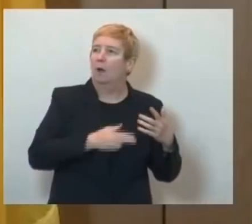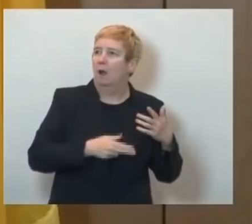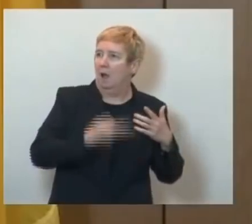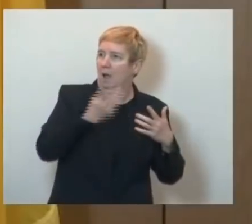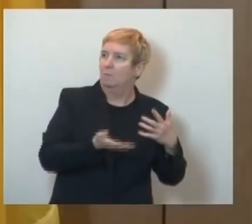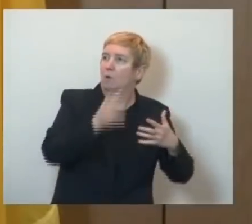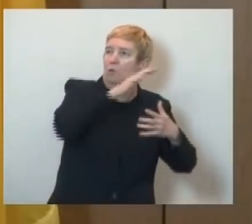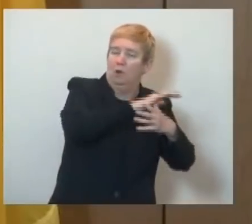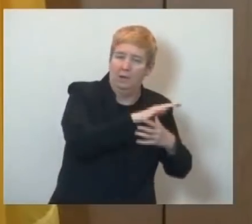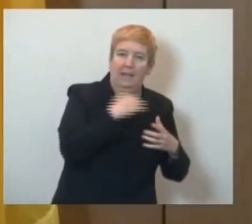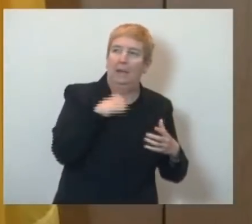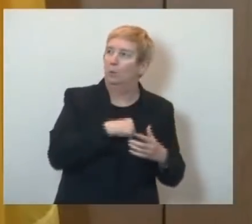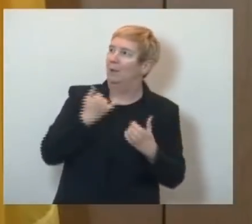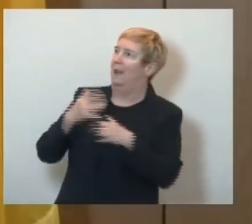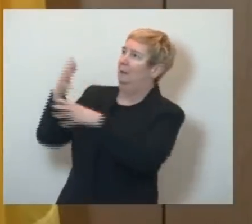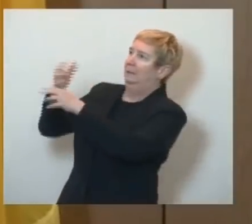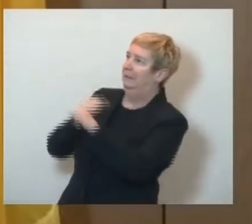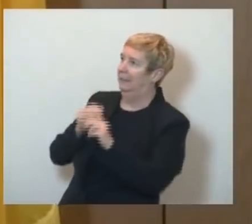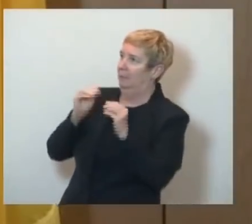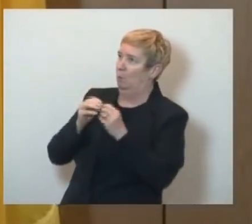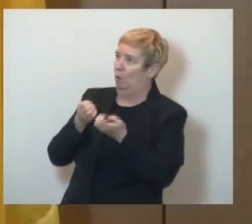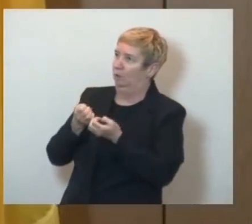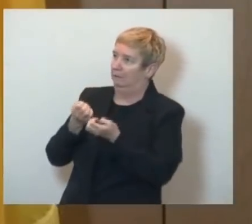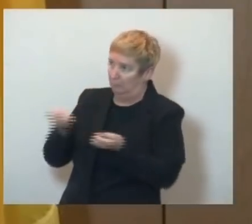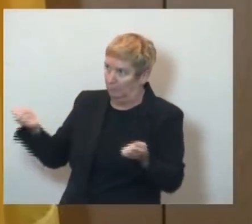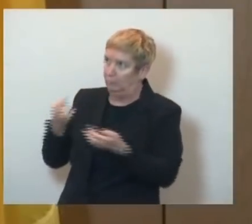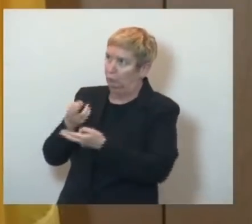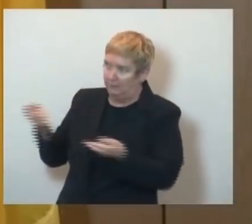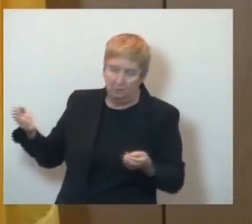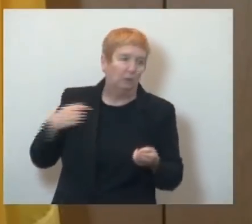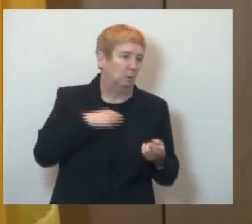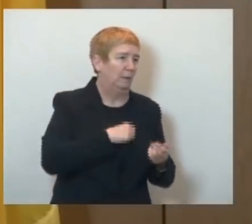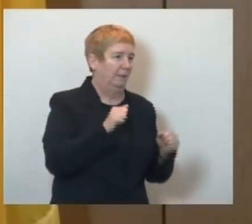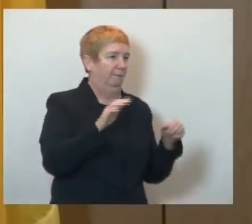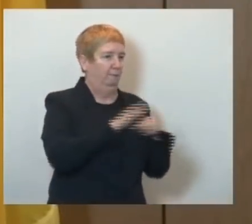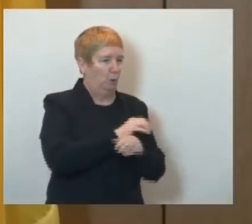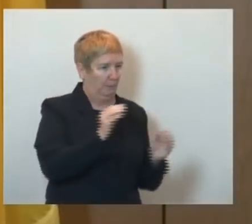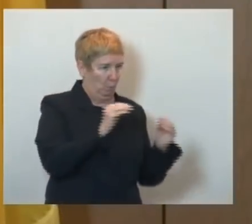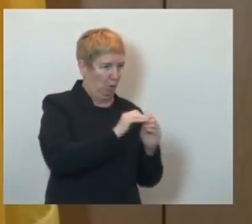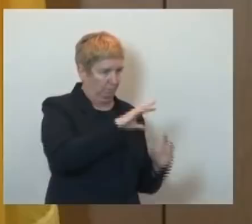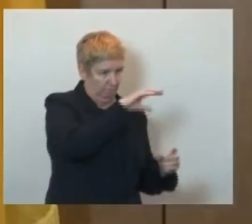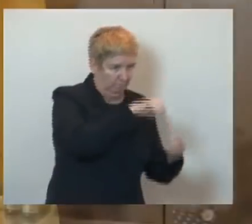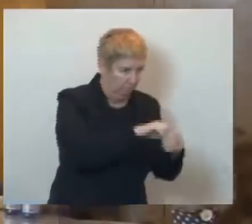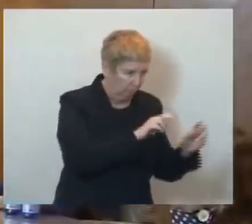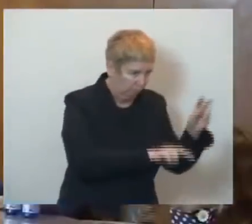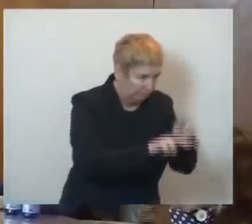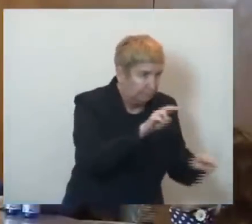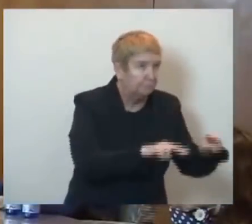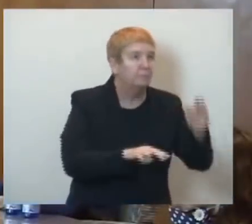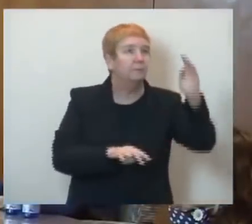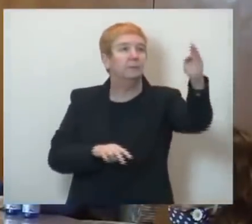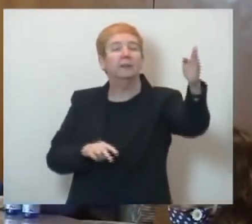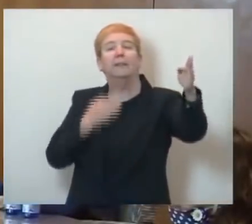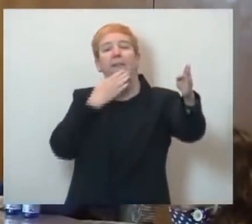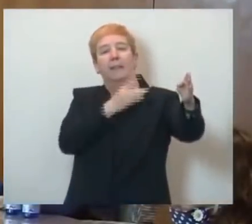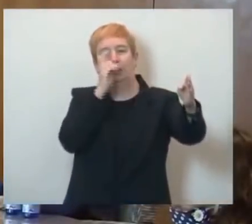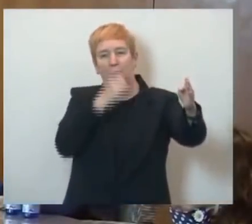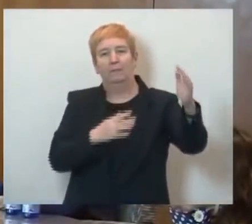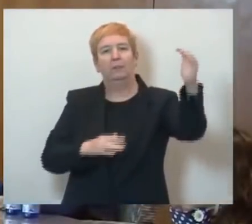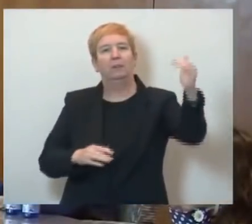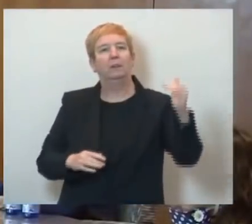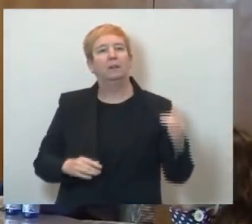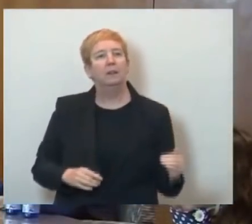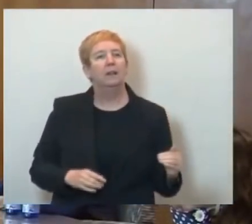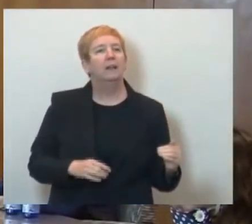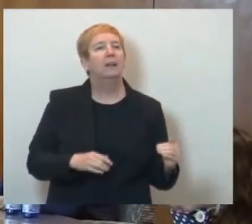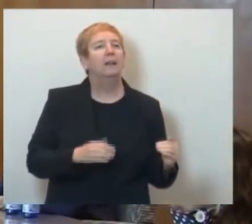securing the resources so that we can fully execute those efforts. Thank you, Governor and Secretaries. Next, we're going to go to Morgan Lee with the